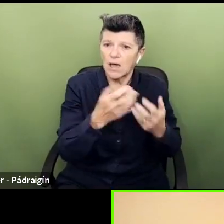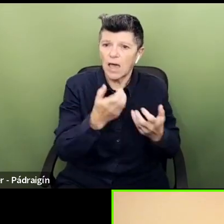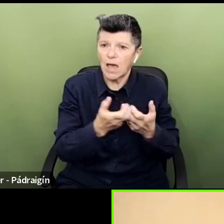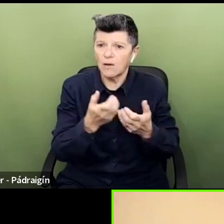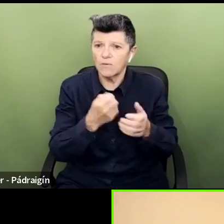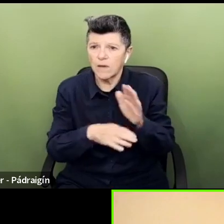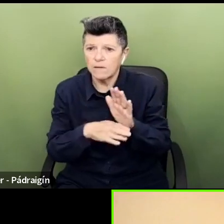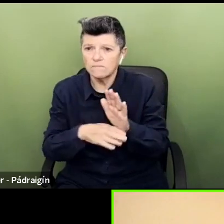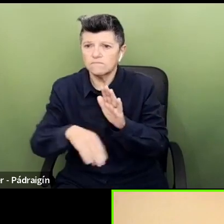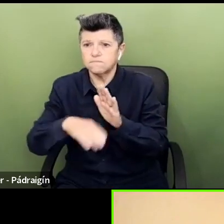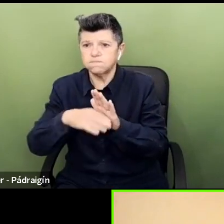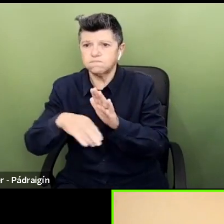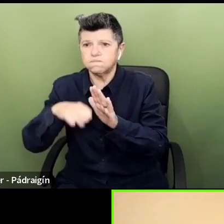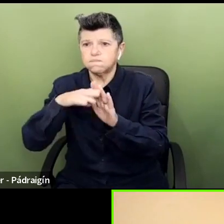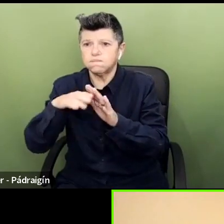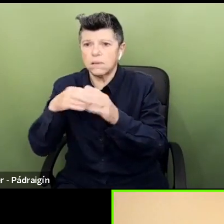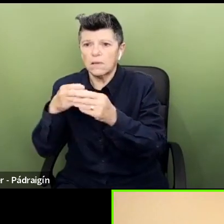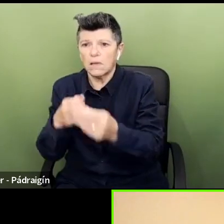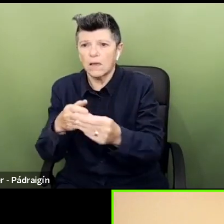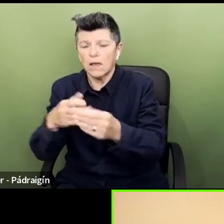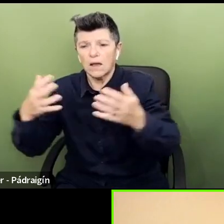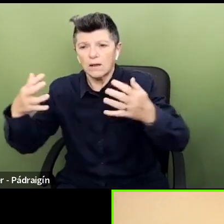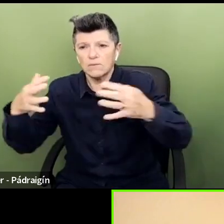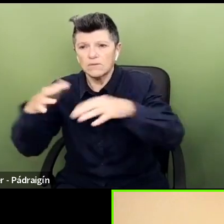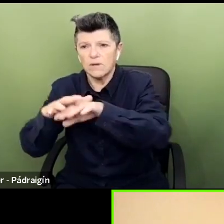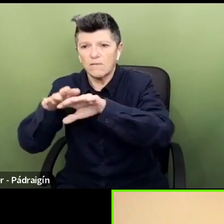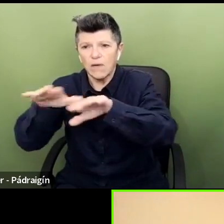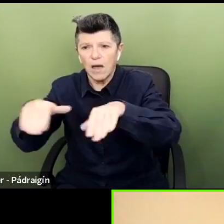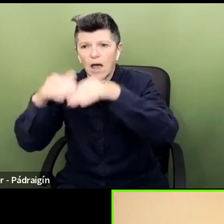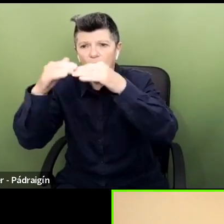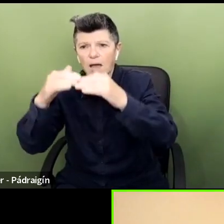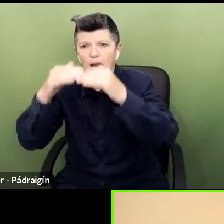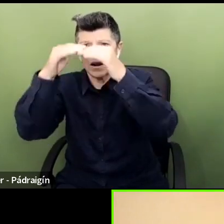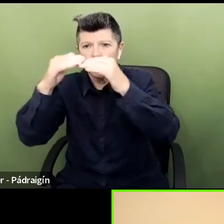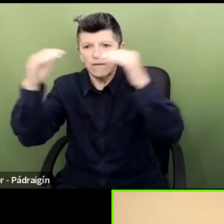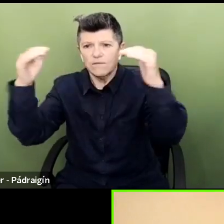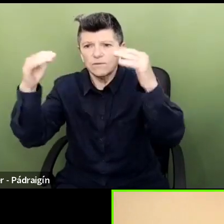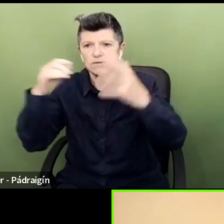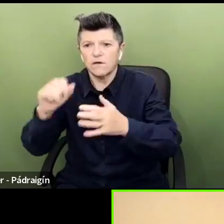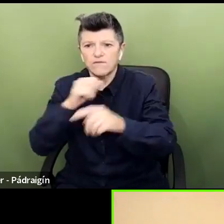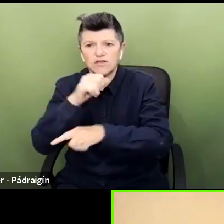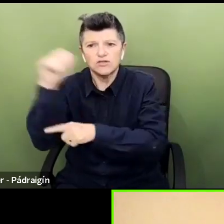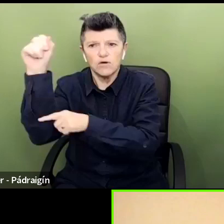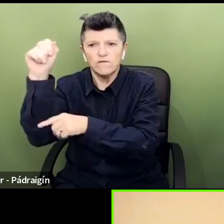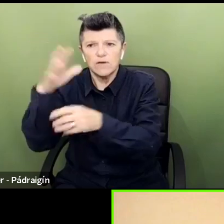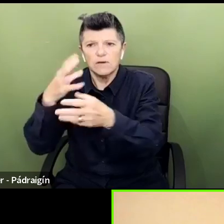positions and their integration into the high levels of the Soviet state.